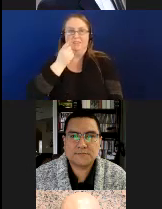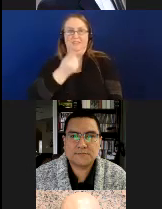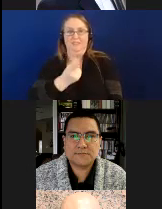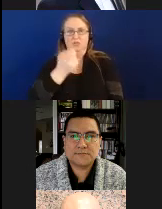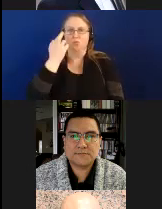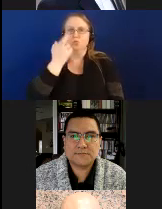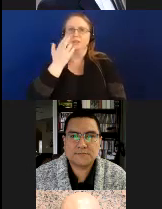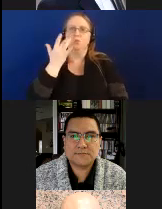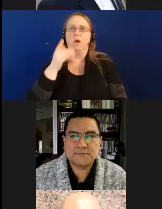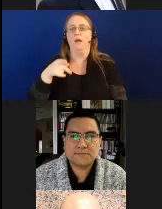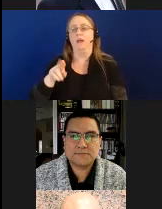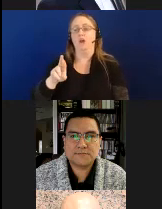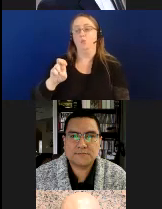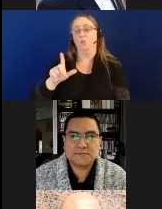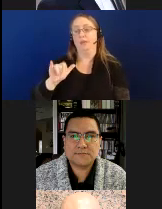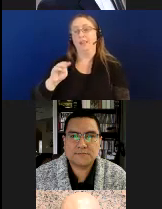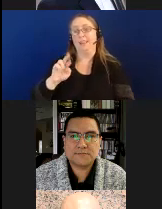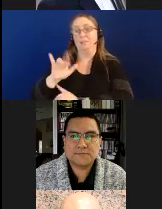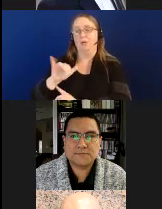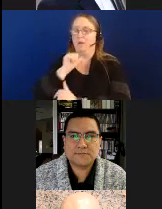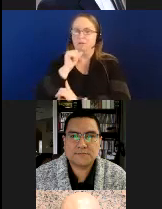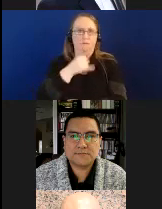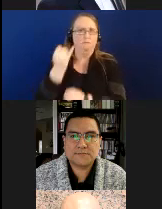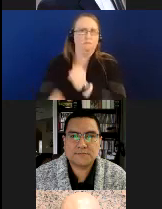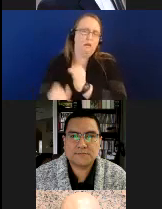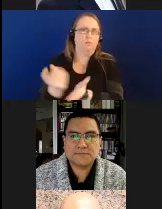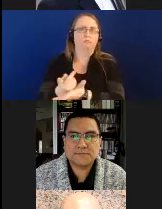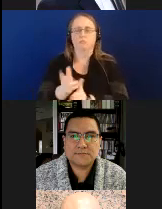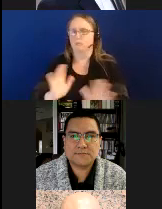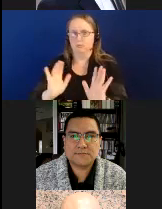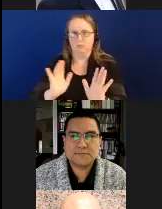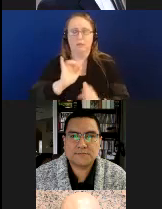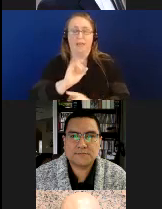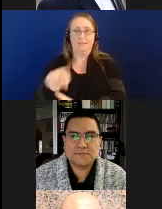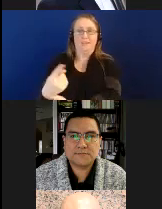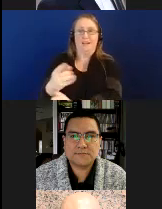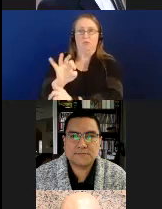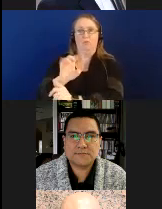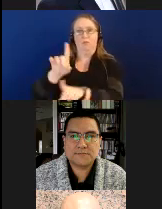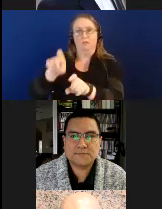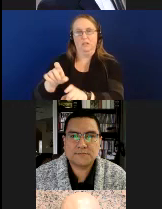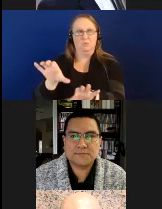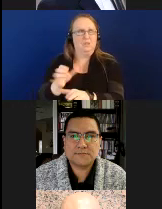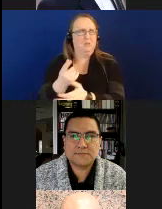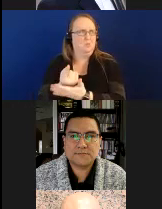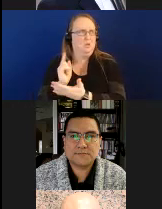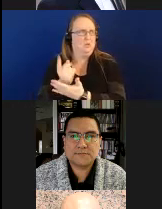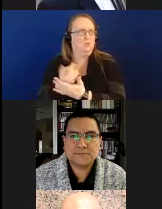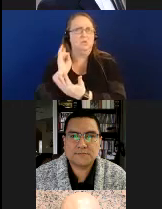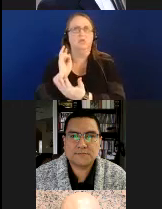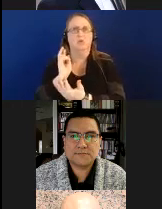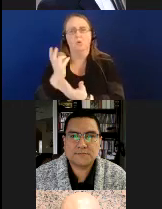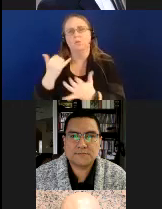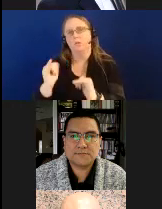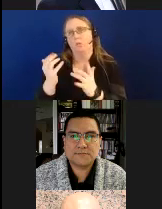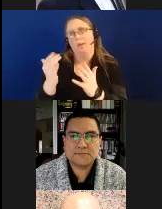all preliminary and not finalized is because the standalone field test that we just did a week or 2 ago, we're still waiting